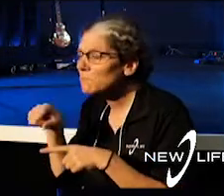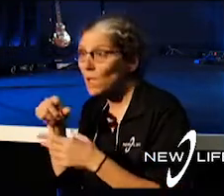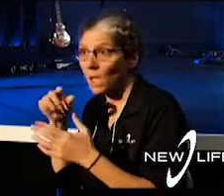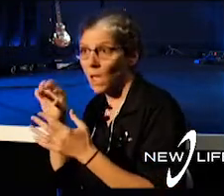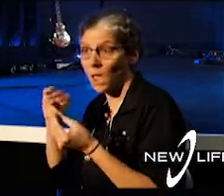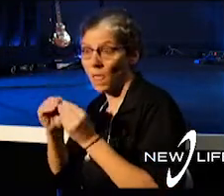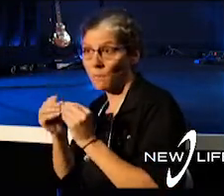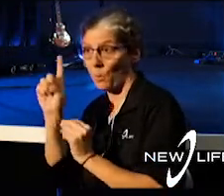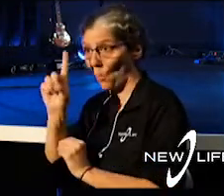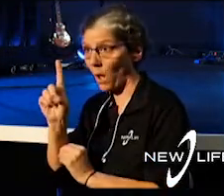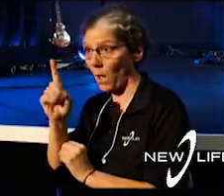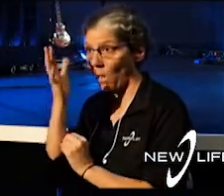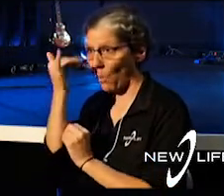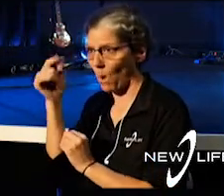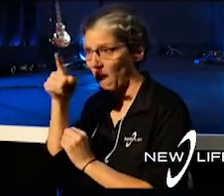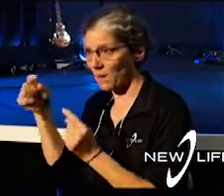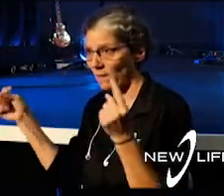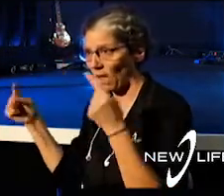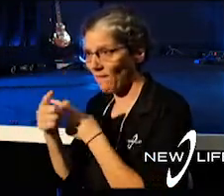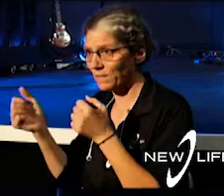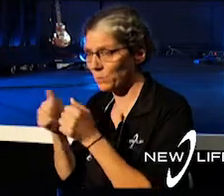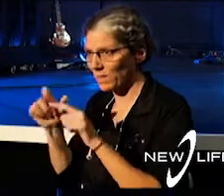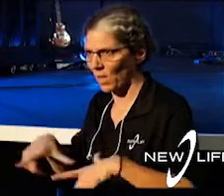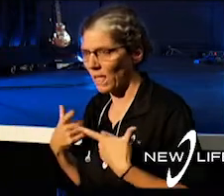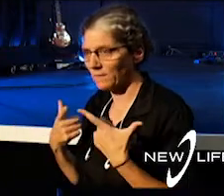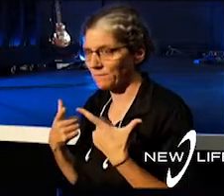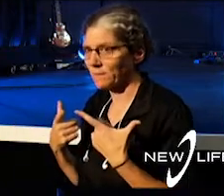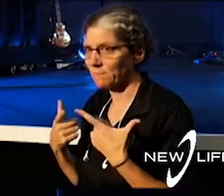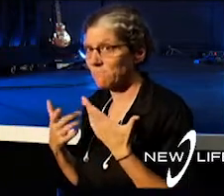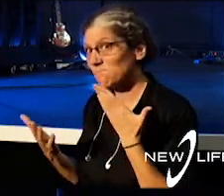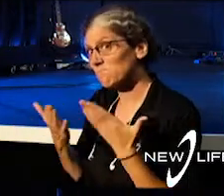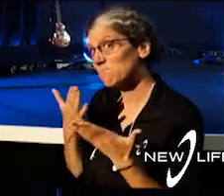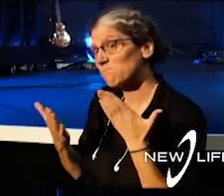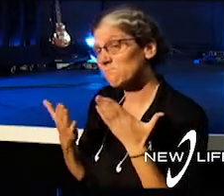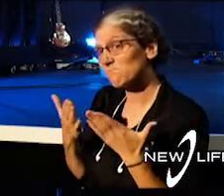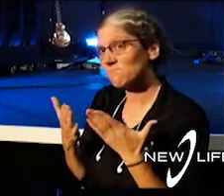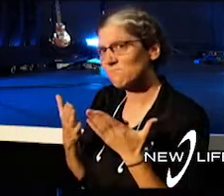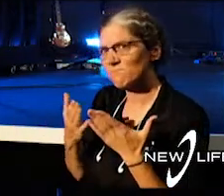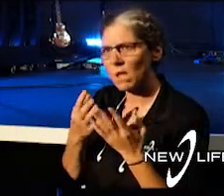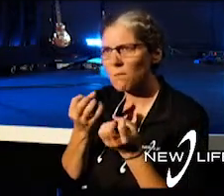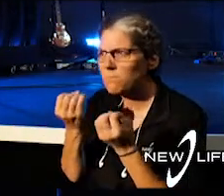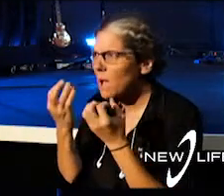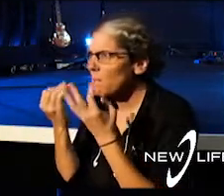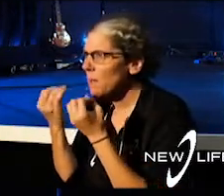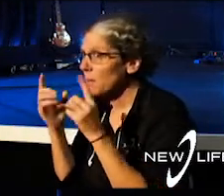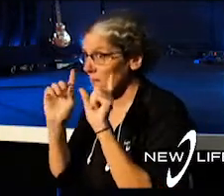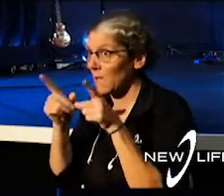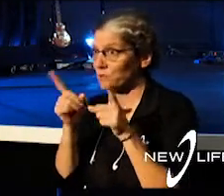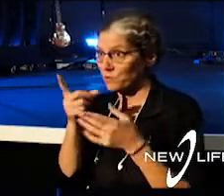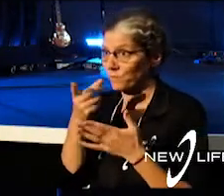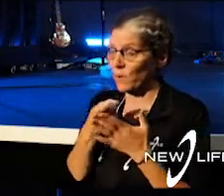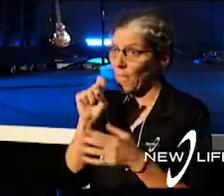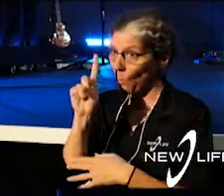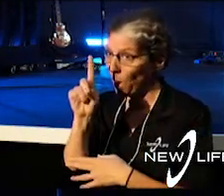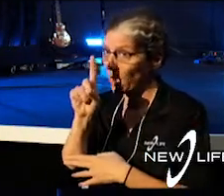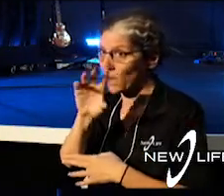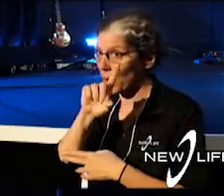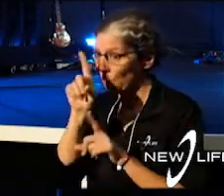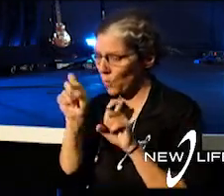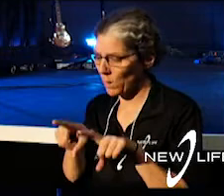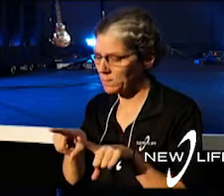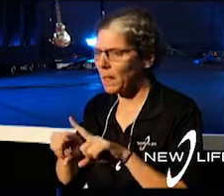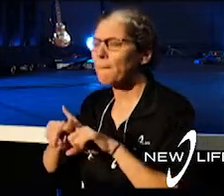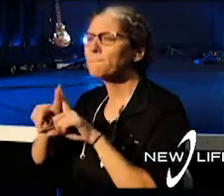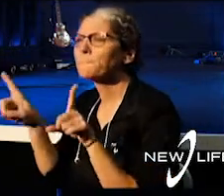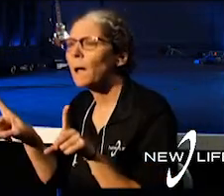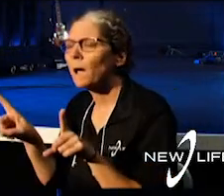number one source of conflict in your life right now? Chances are we'd have lots of different answers, but we'd also have lots of